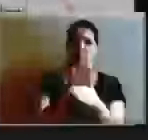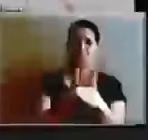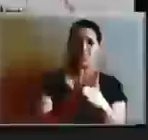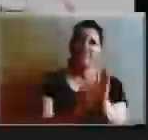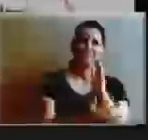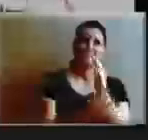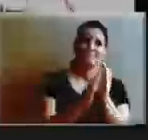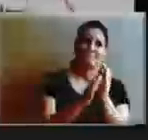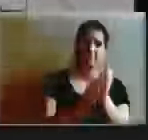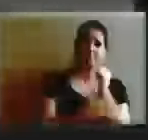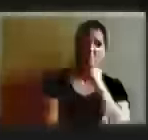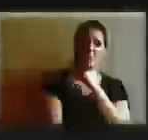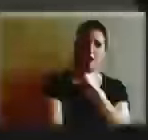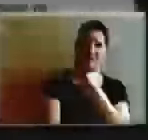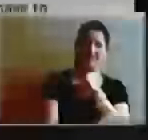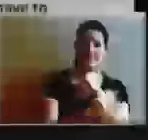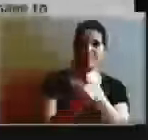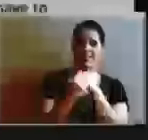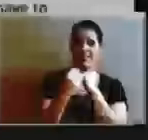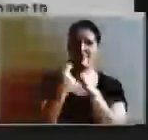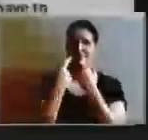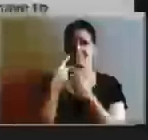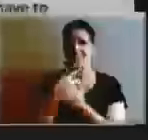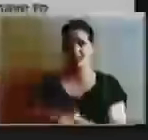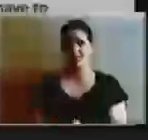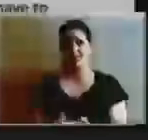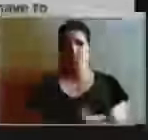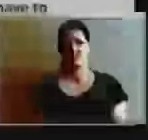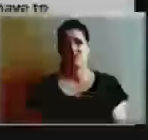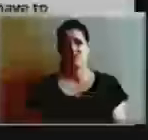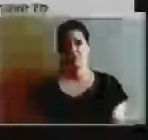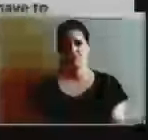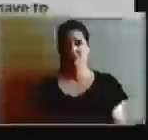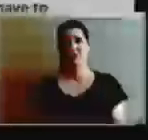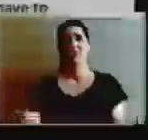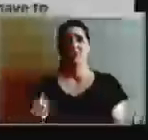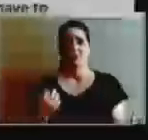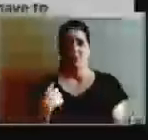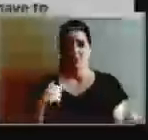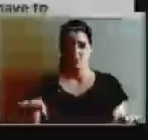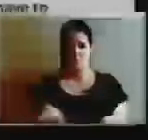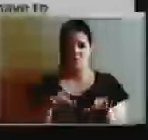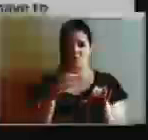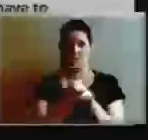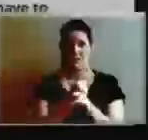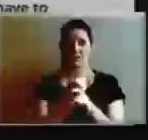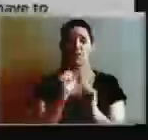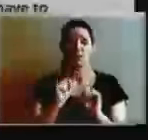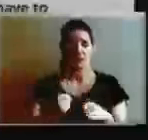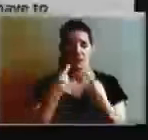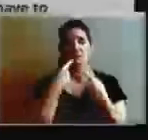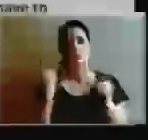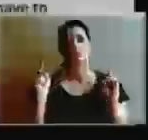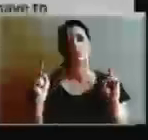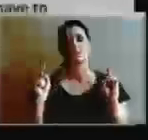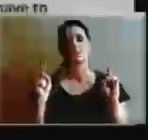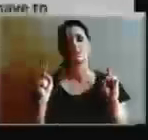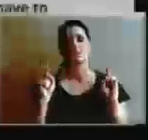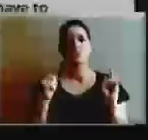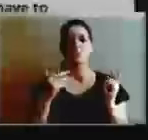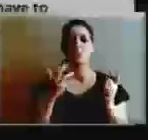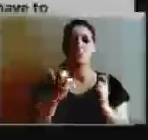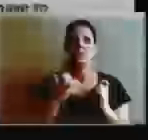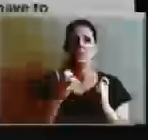right, we can break that connection. So we know that turning around urban districts and leading